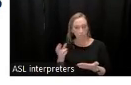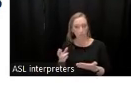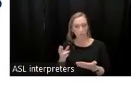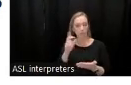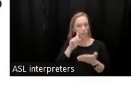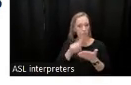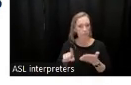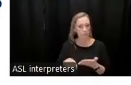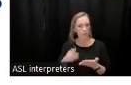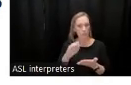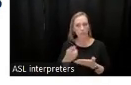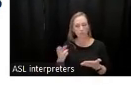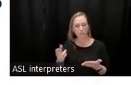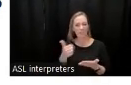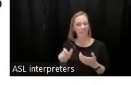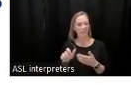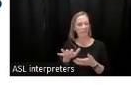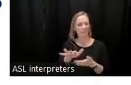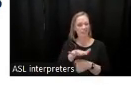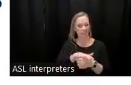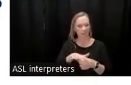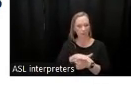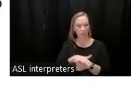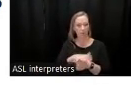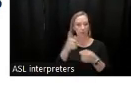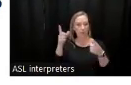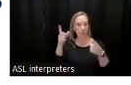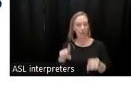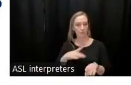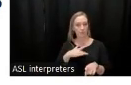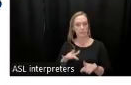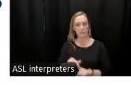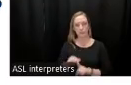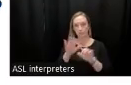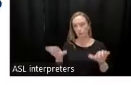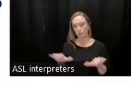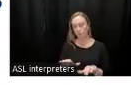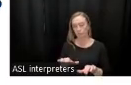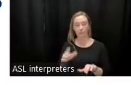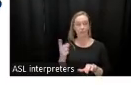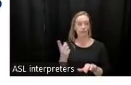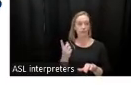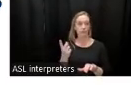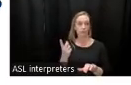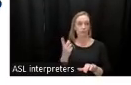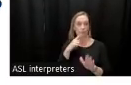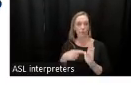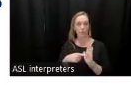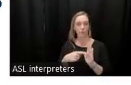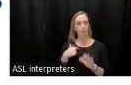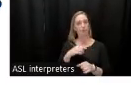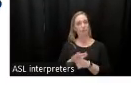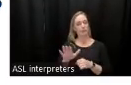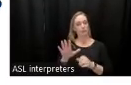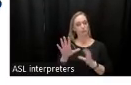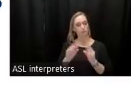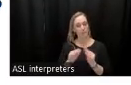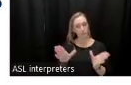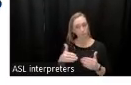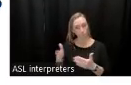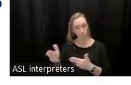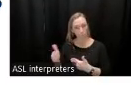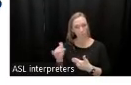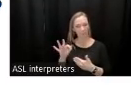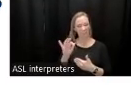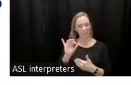spaces where special activities may happen? Like, do you have adequate meeting rooms? If that's a key